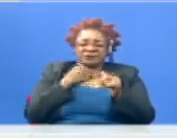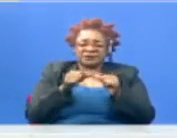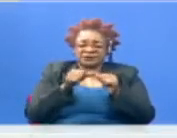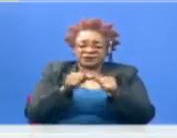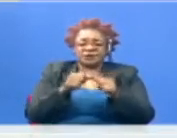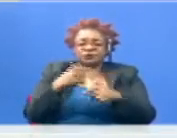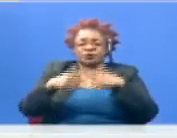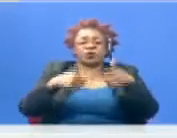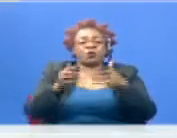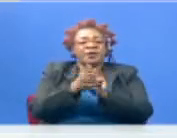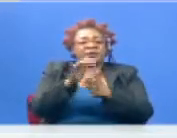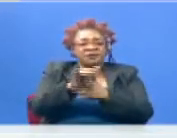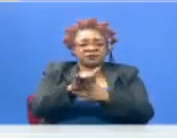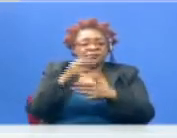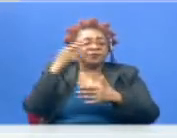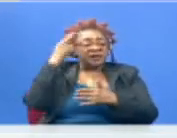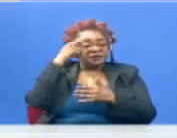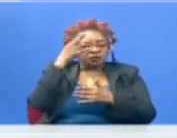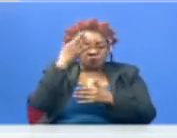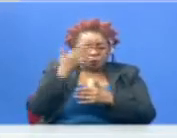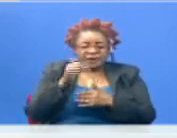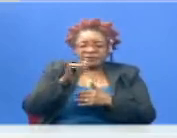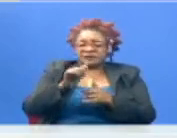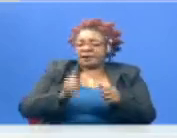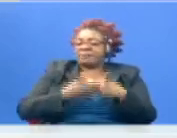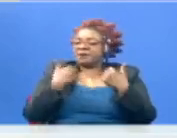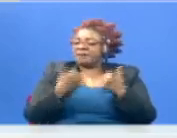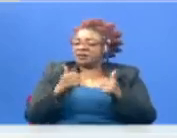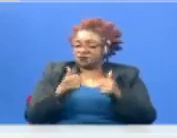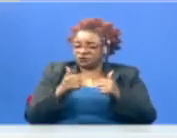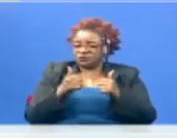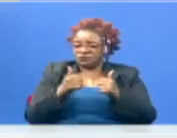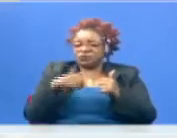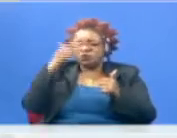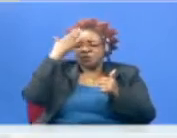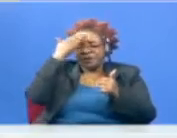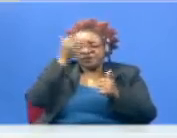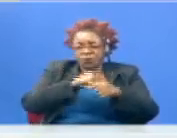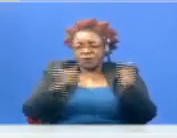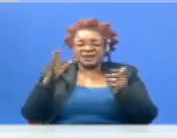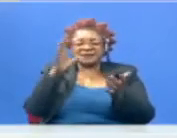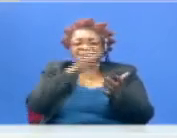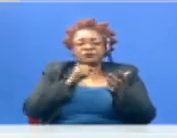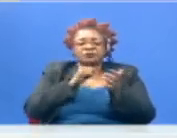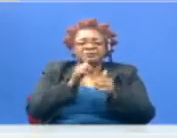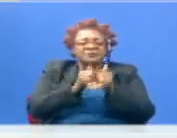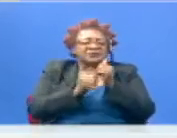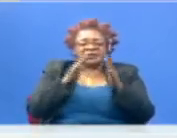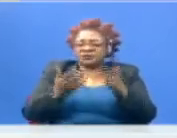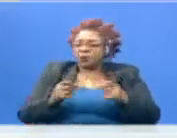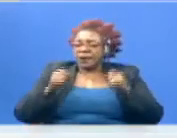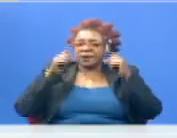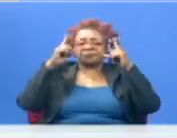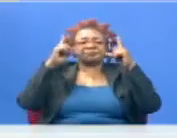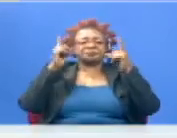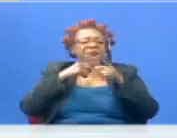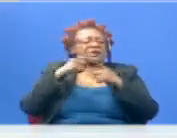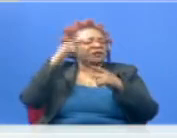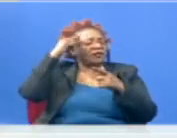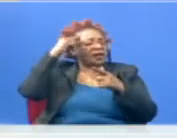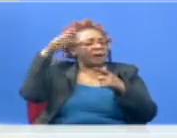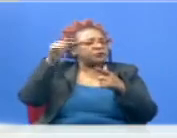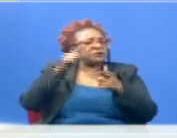that. The reason why this hasn't happened is, there is this assumption that scientists are just waking up and then thinking about these